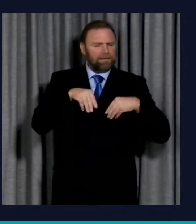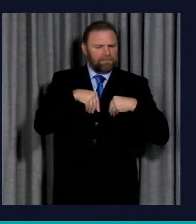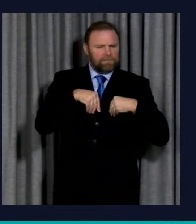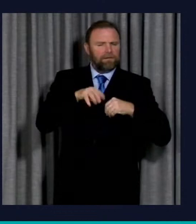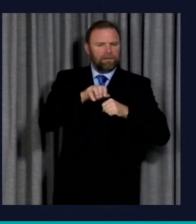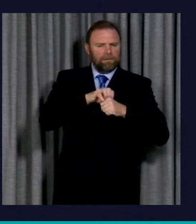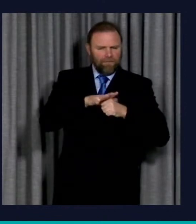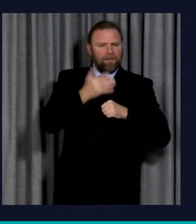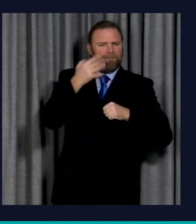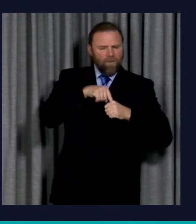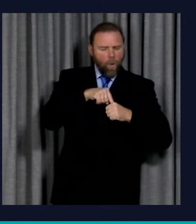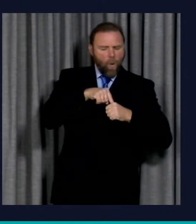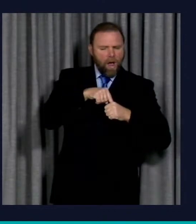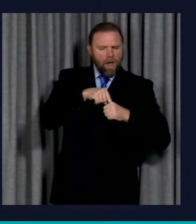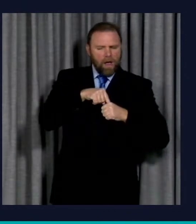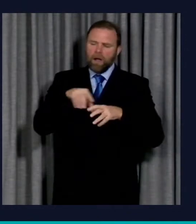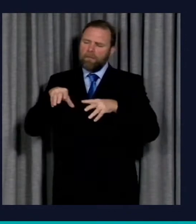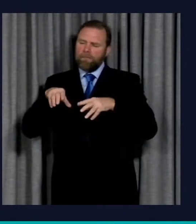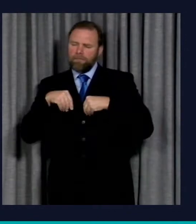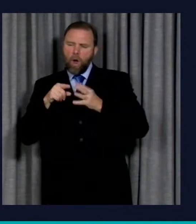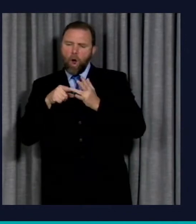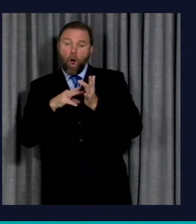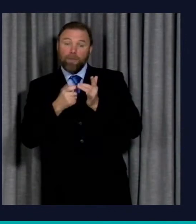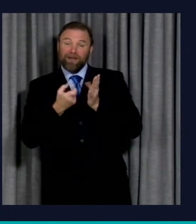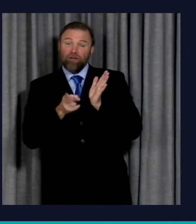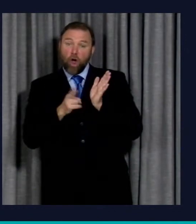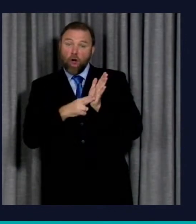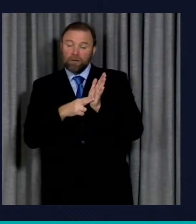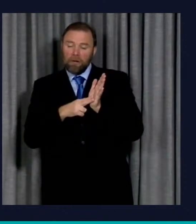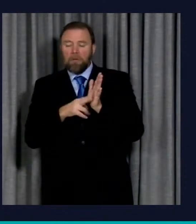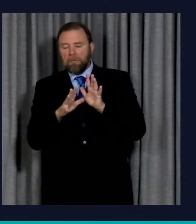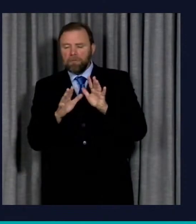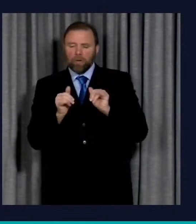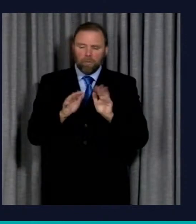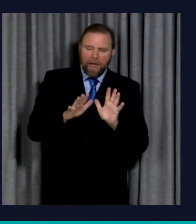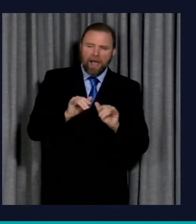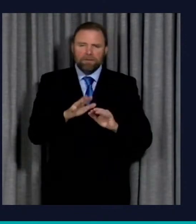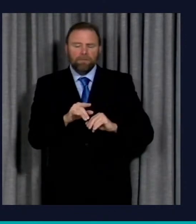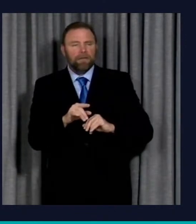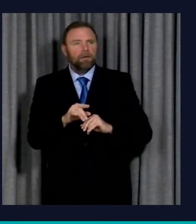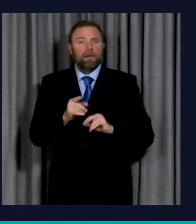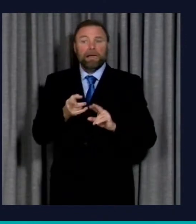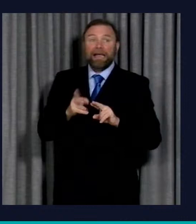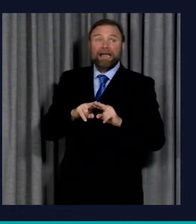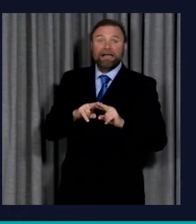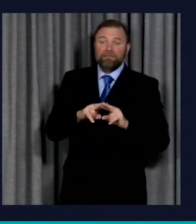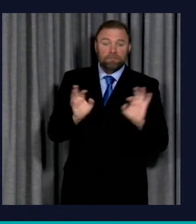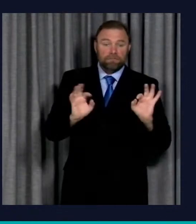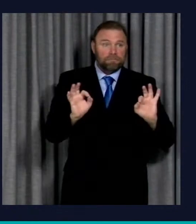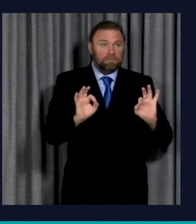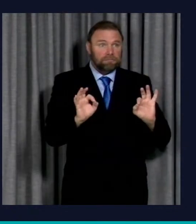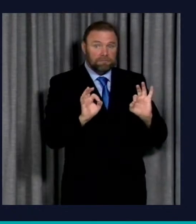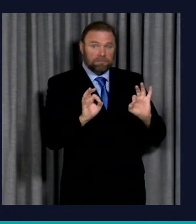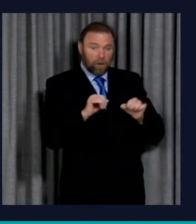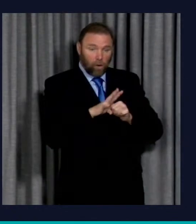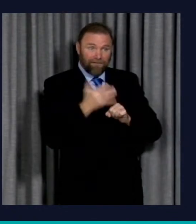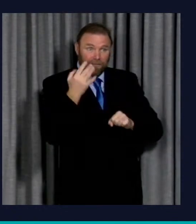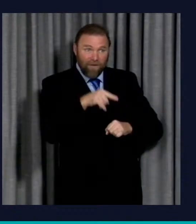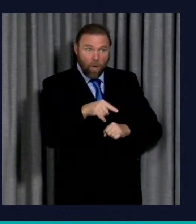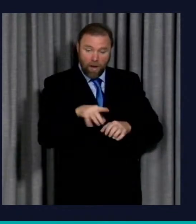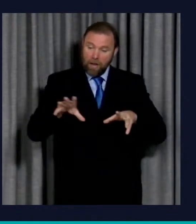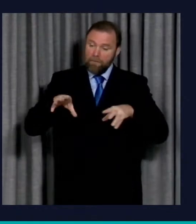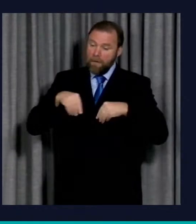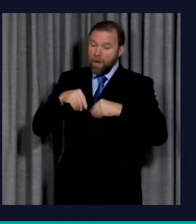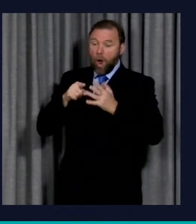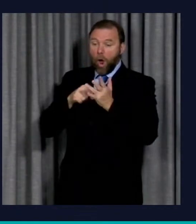severe attack. If you've never had coronavirus and you get Omicron, the evidence is probably that it's just